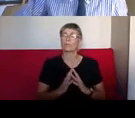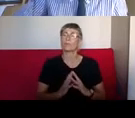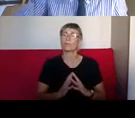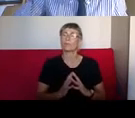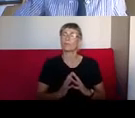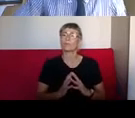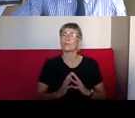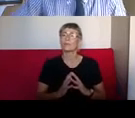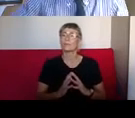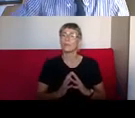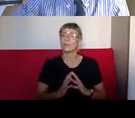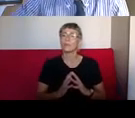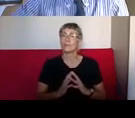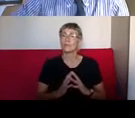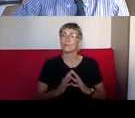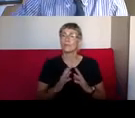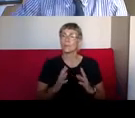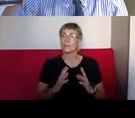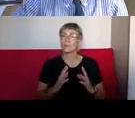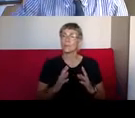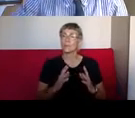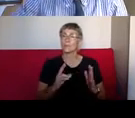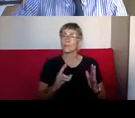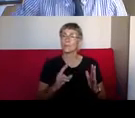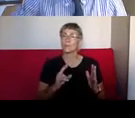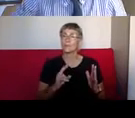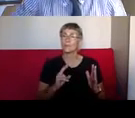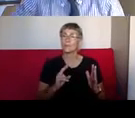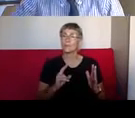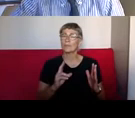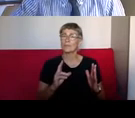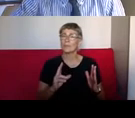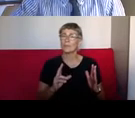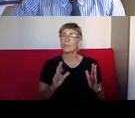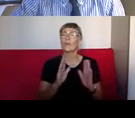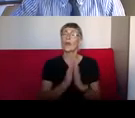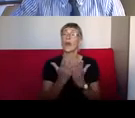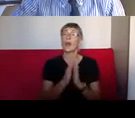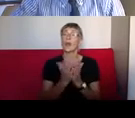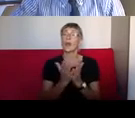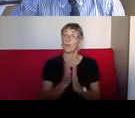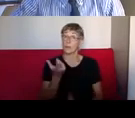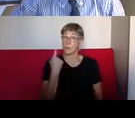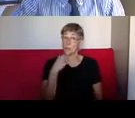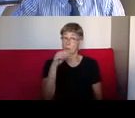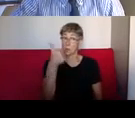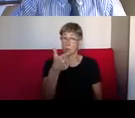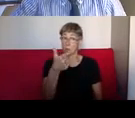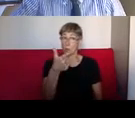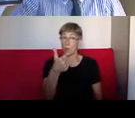you can see that in IO1, we have the involvement of employers, of persons with